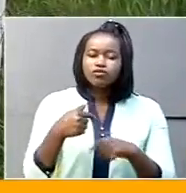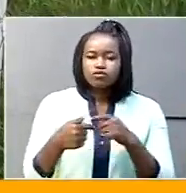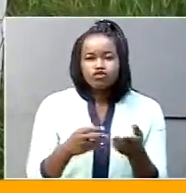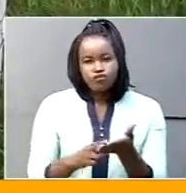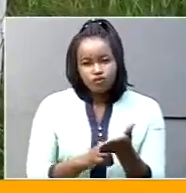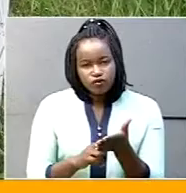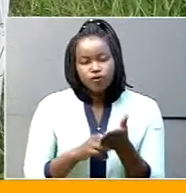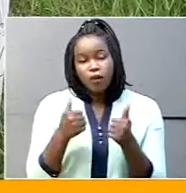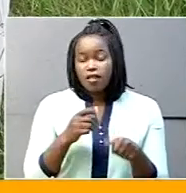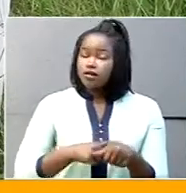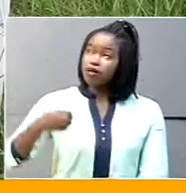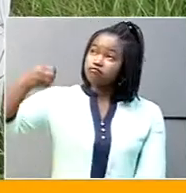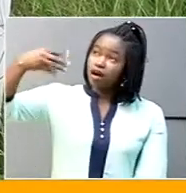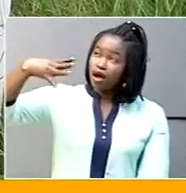provide